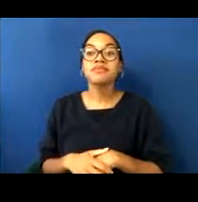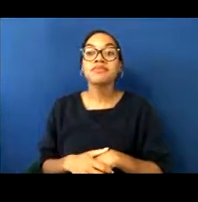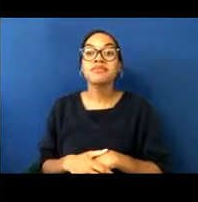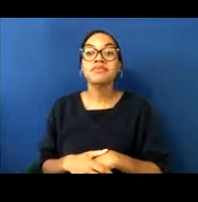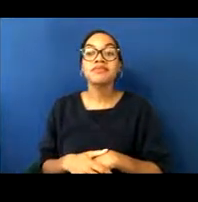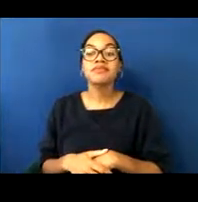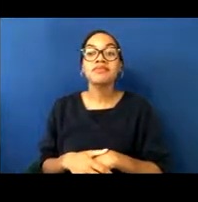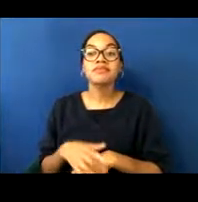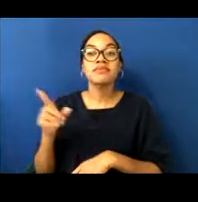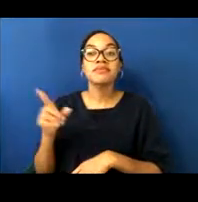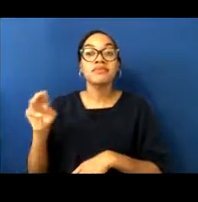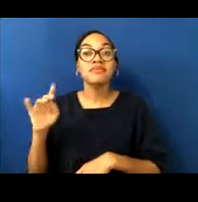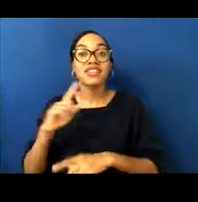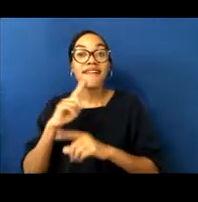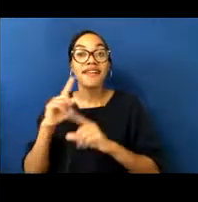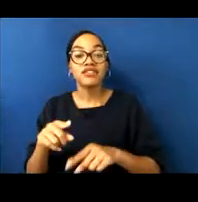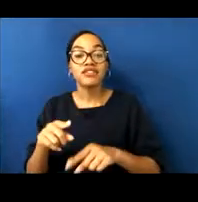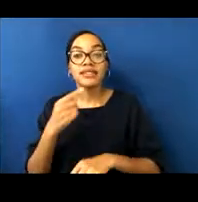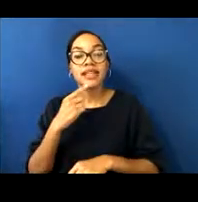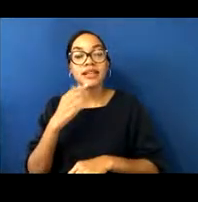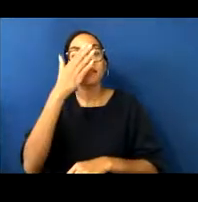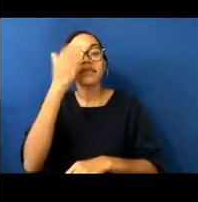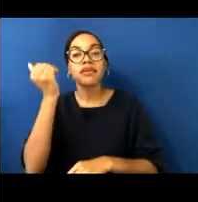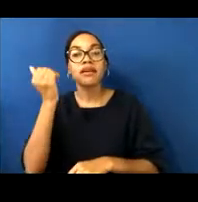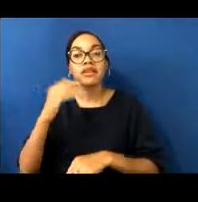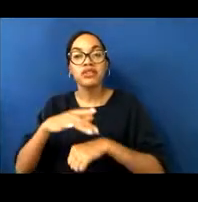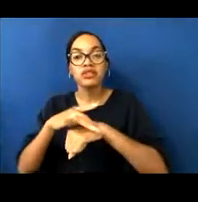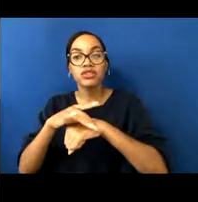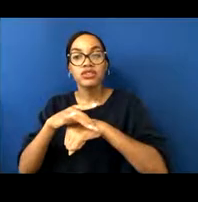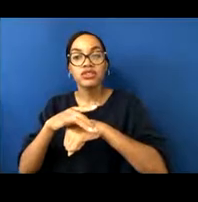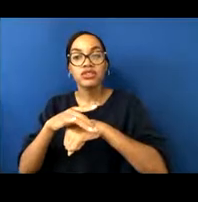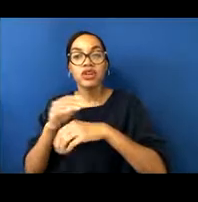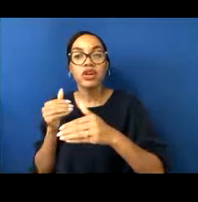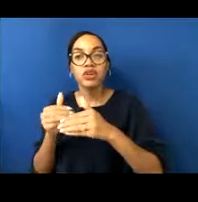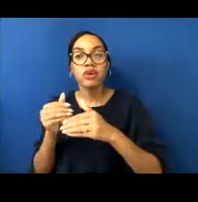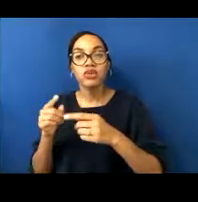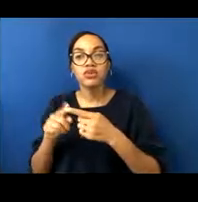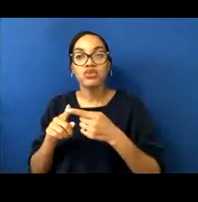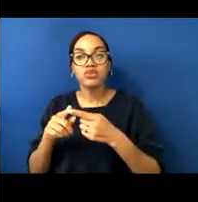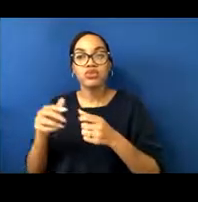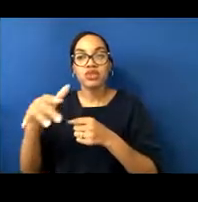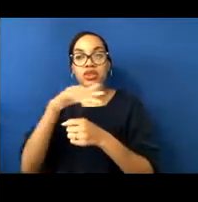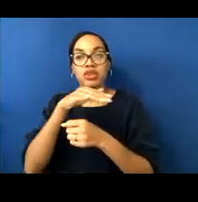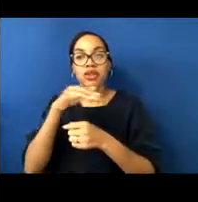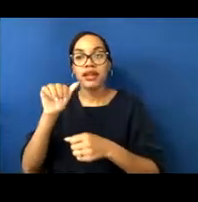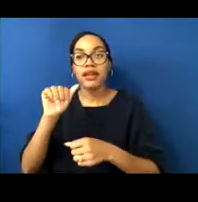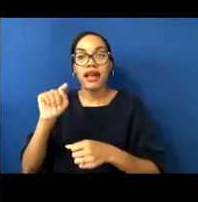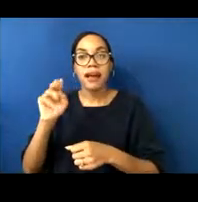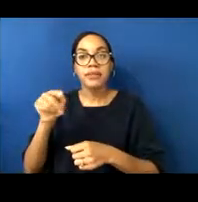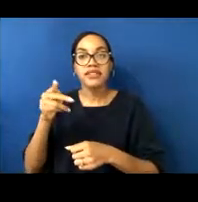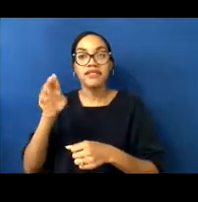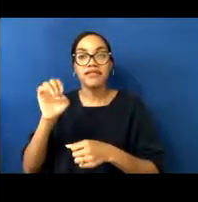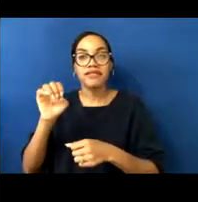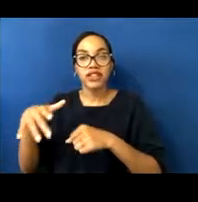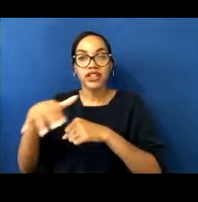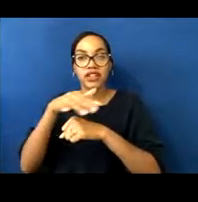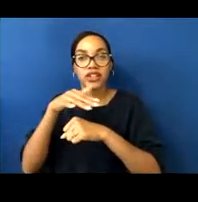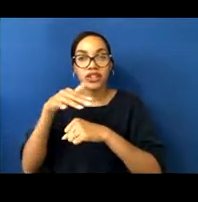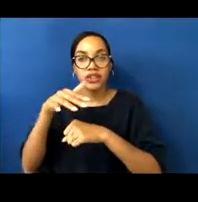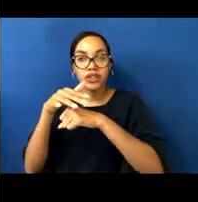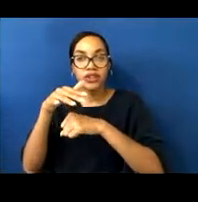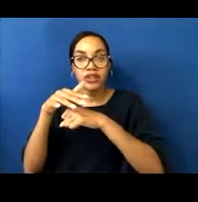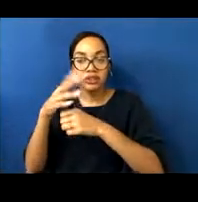Michelle says, because the Earth is closer to atmosphere. Kate says, ocean currents. Theodore says, or maybe